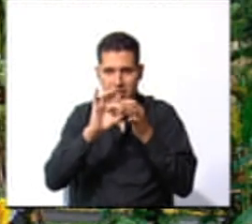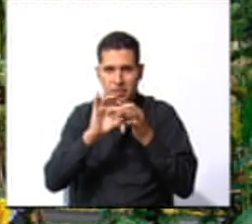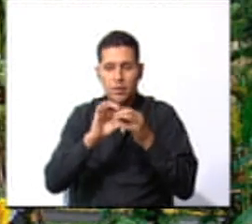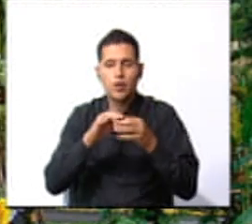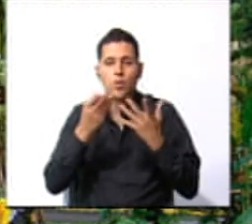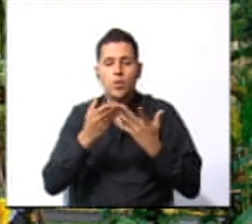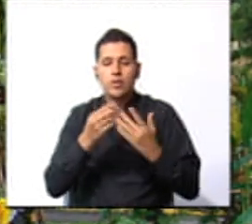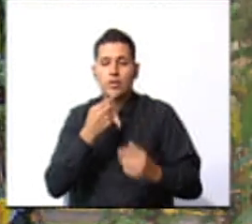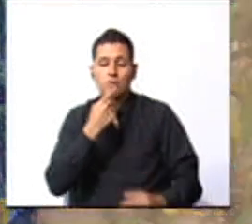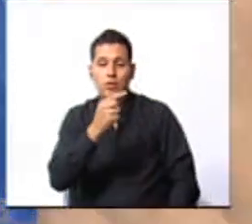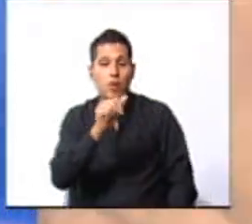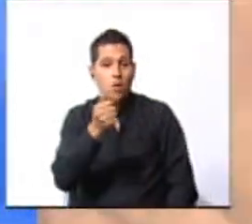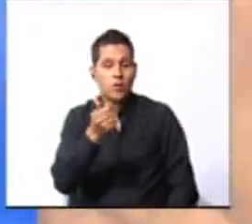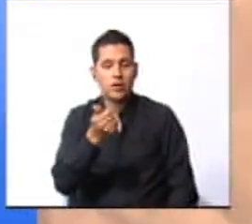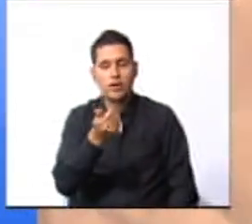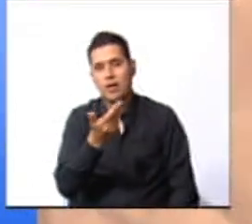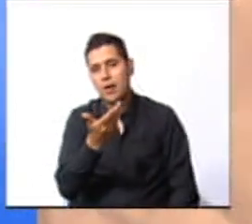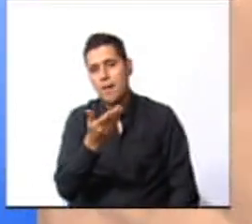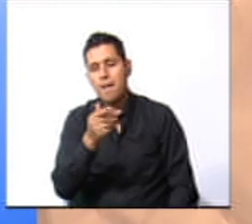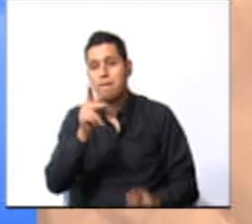is.